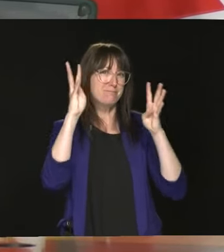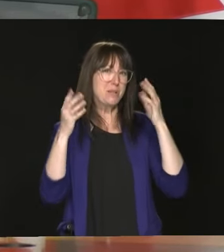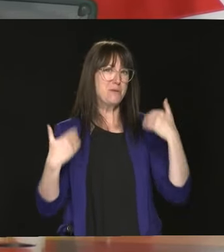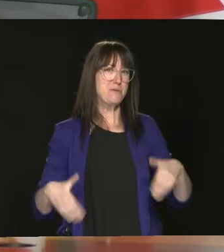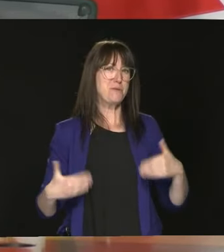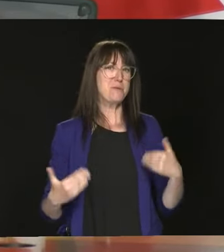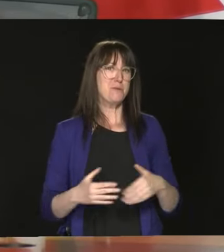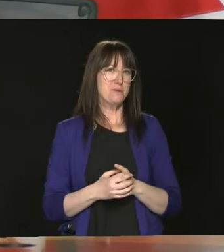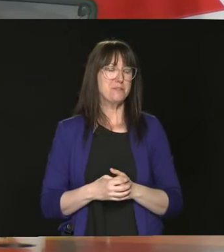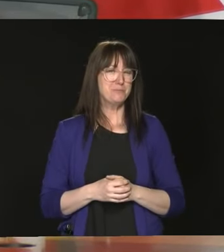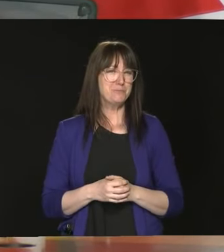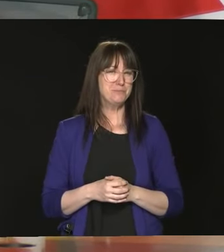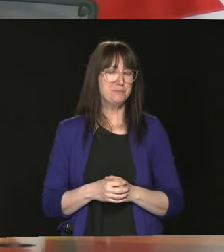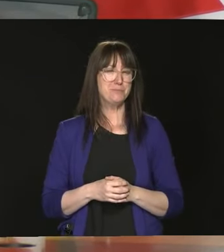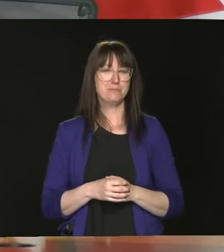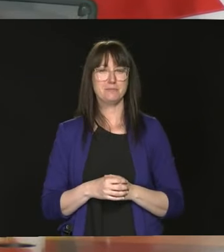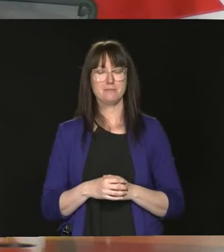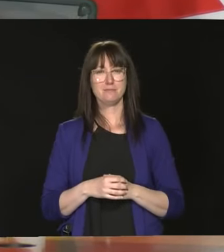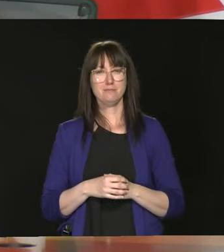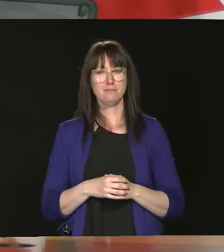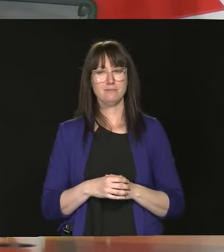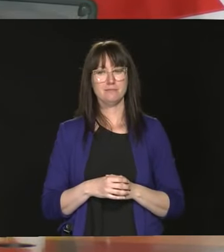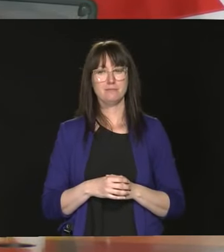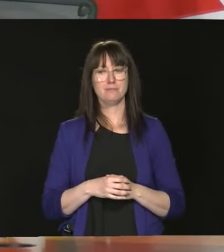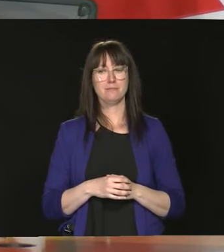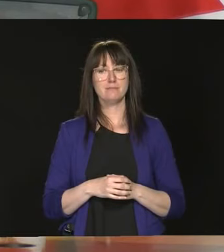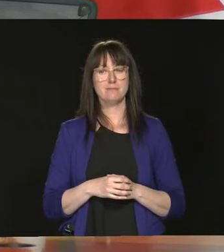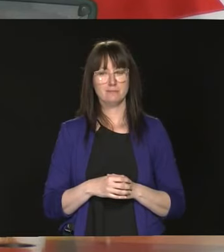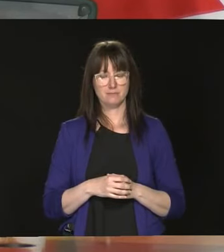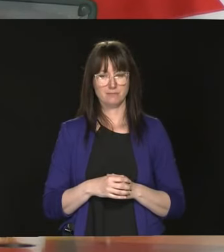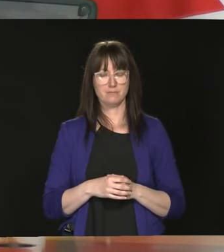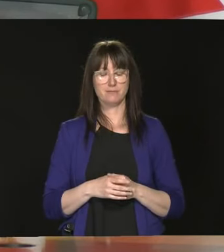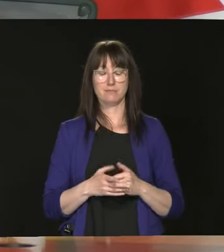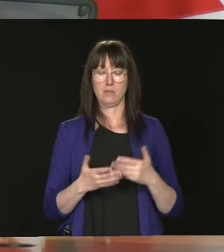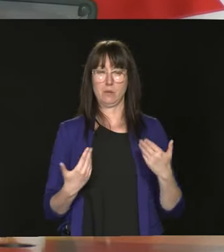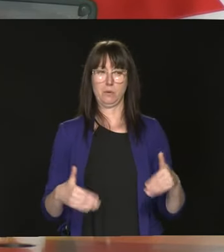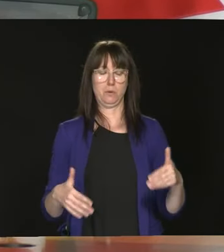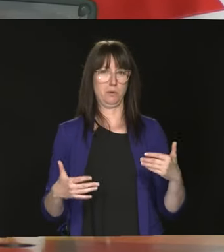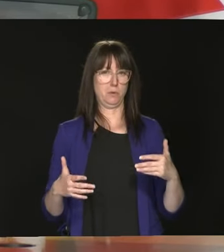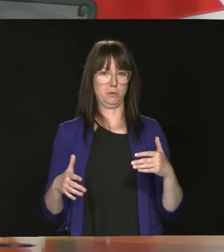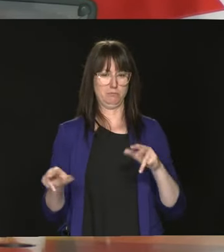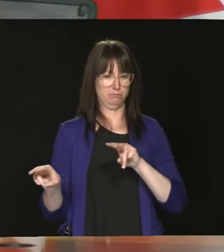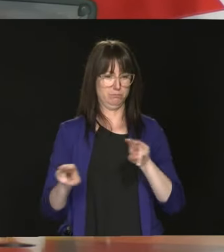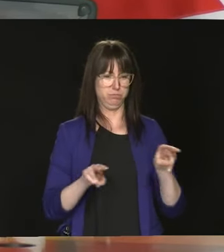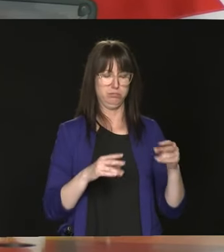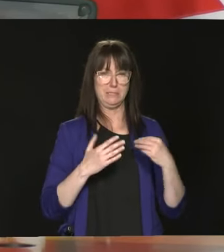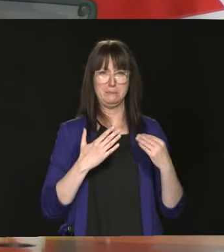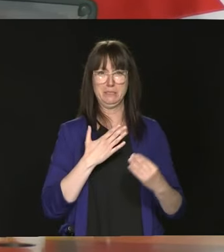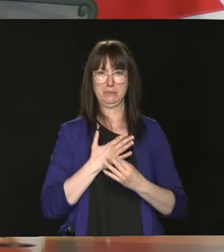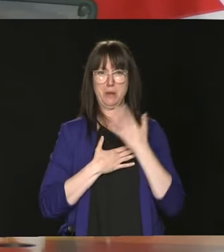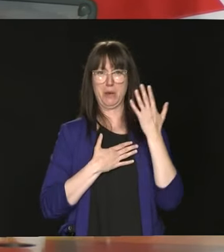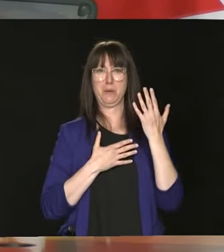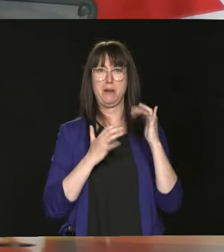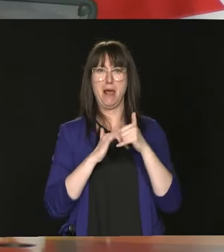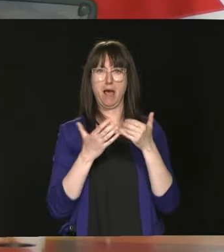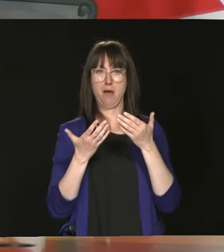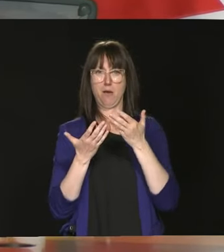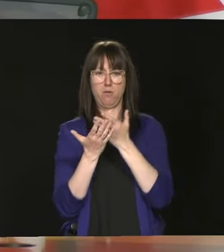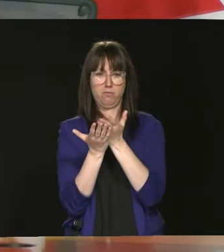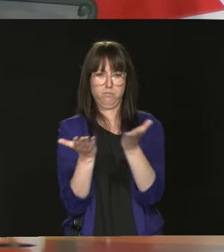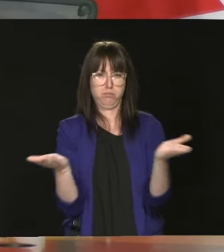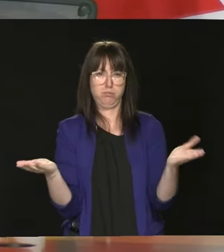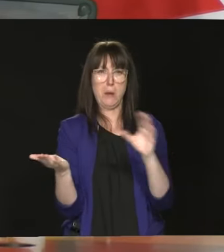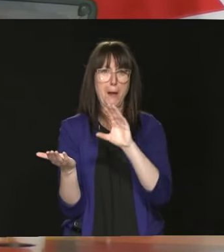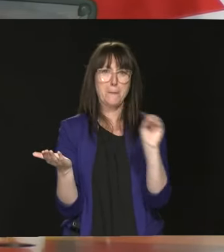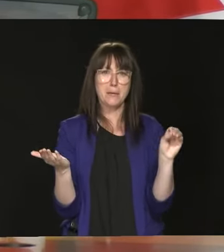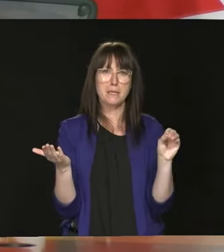la façon dont ces entreprises et bien d'autres ont relevé le défi et je suis fière